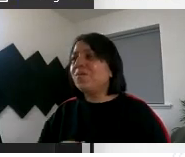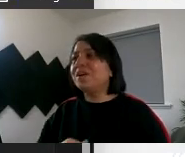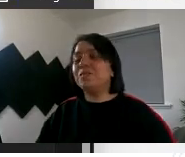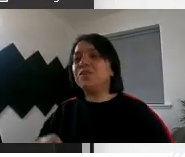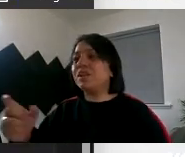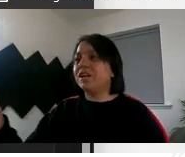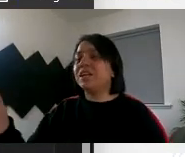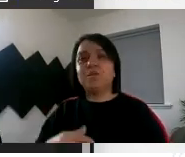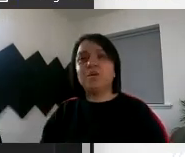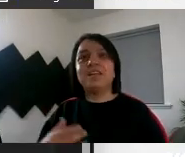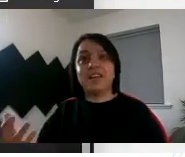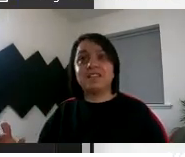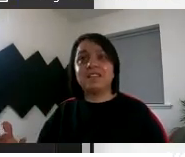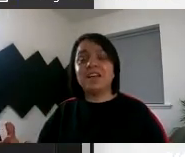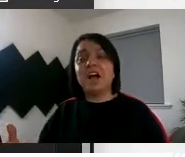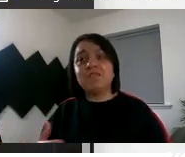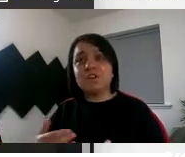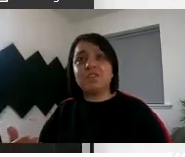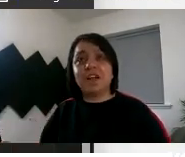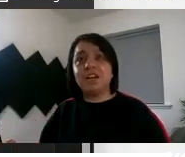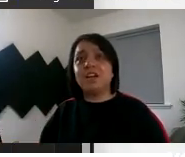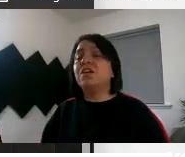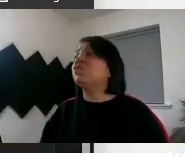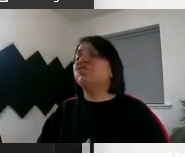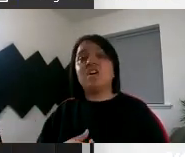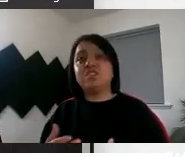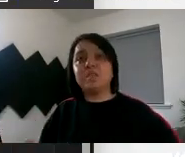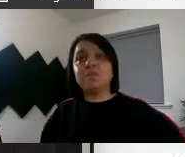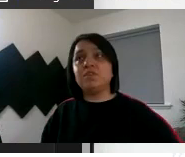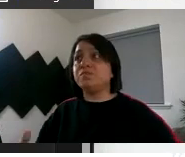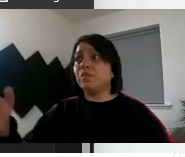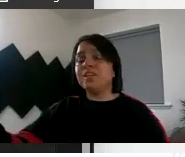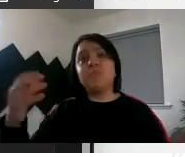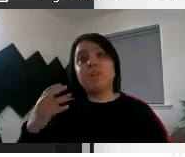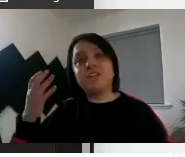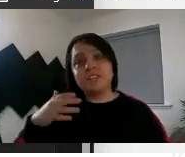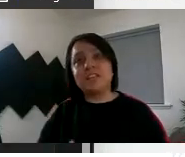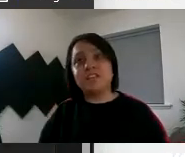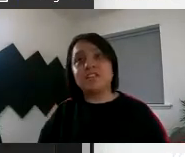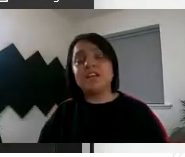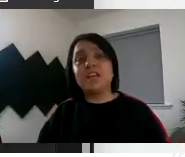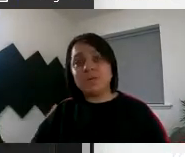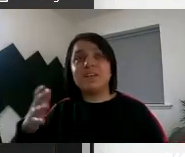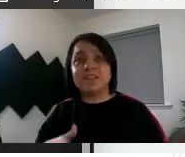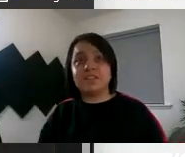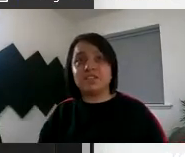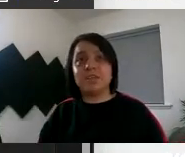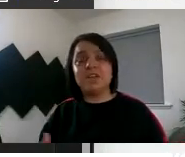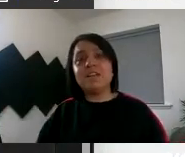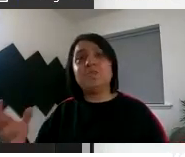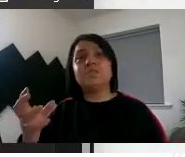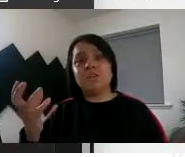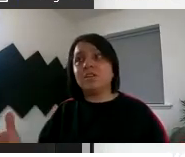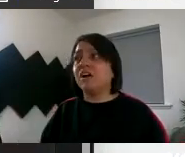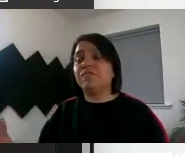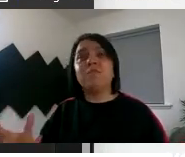Not words that we knew, like he said the word keks. I've heard of that. Not something we use, but when you put it in a sentence, it made sense to me that